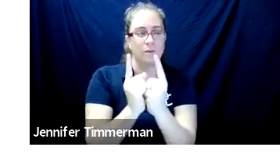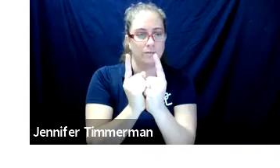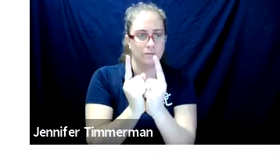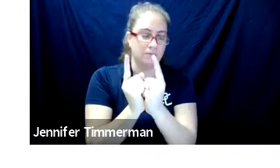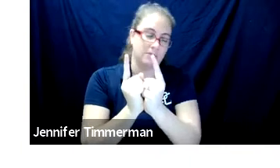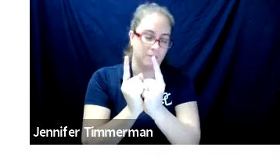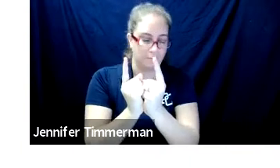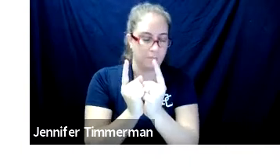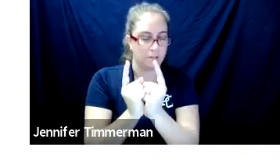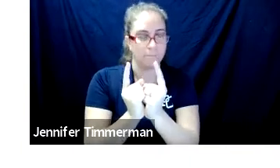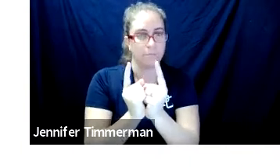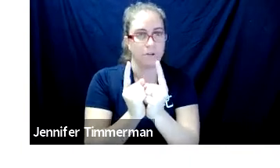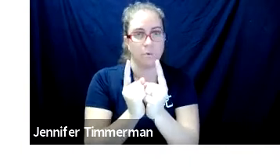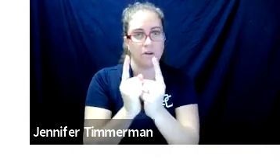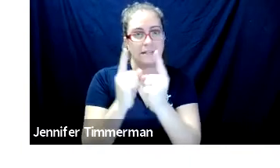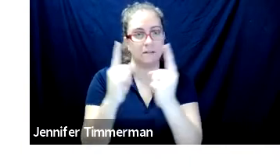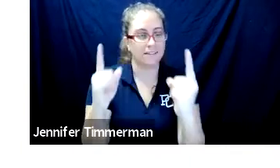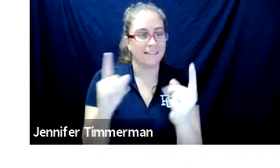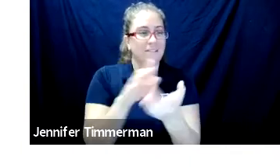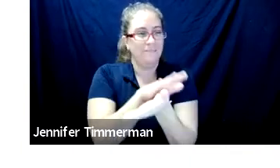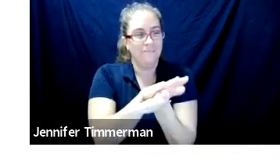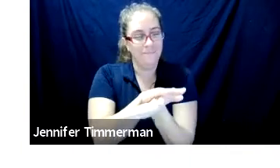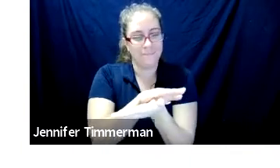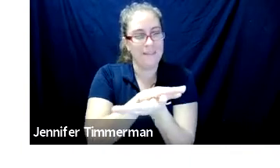hug, you know, pre-quarantine.